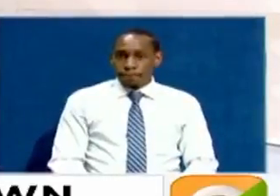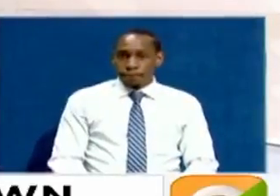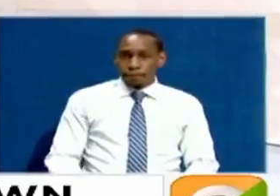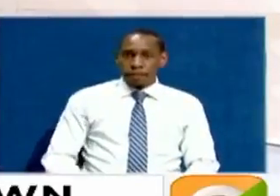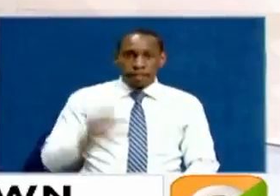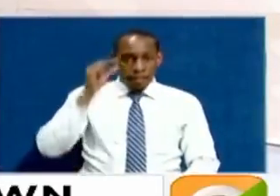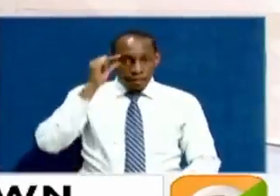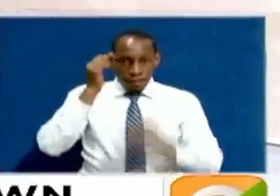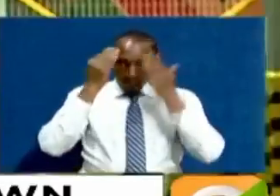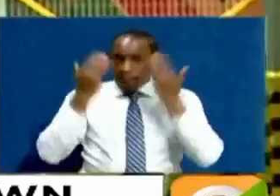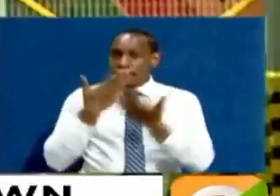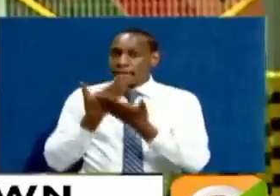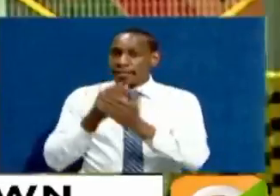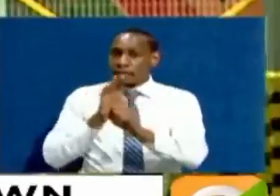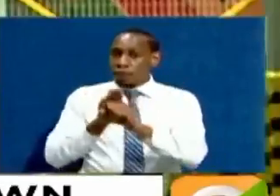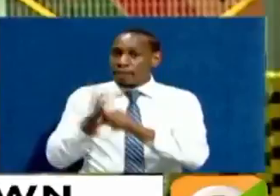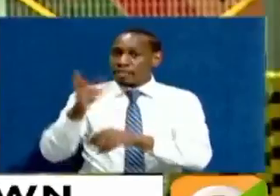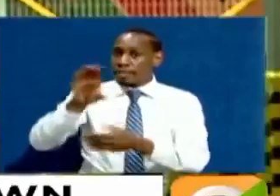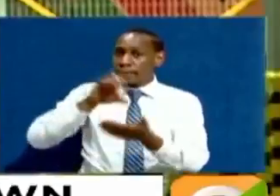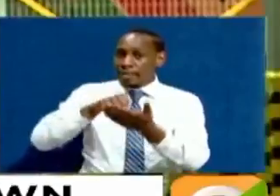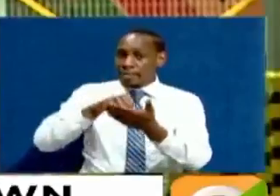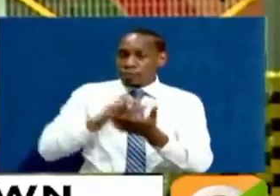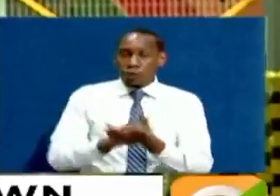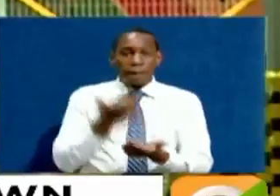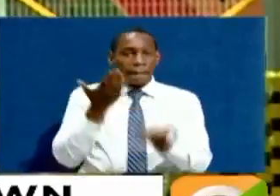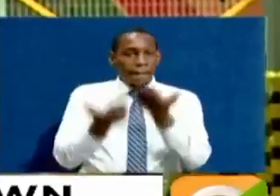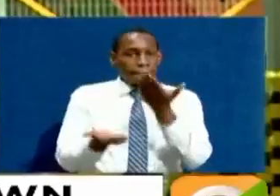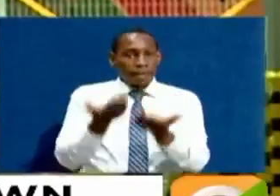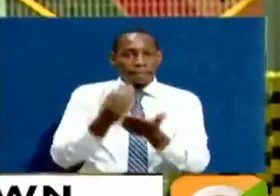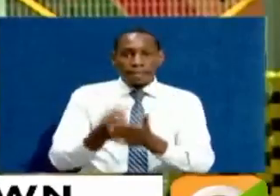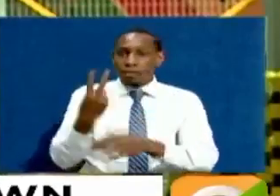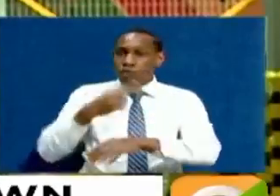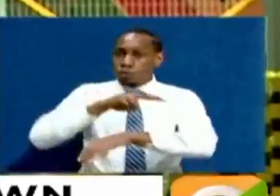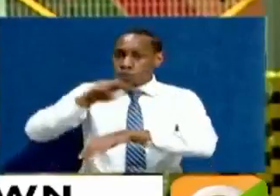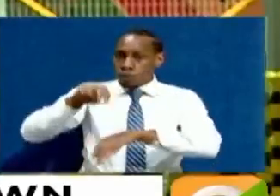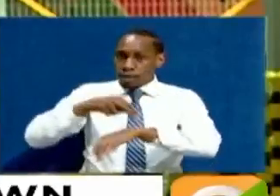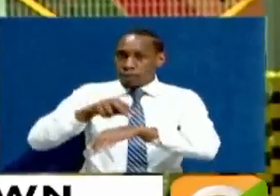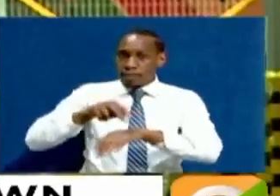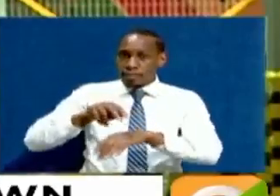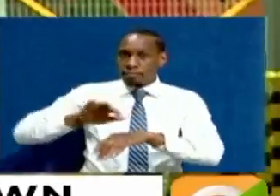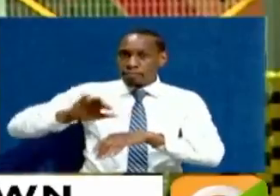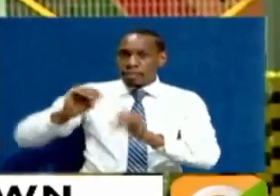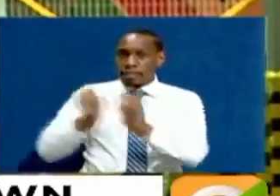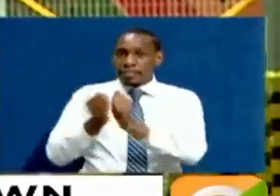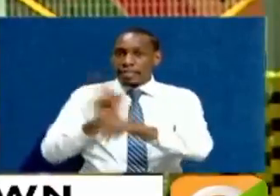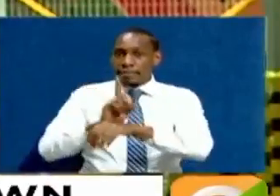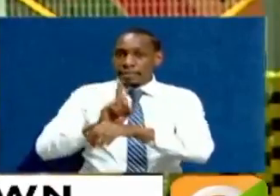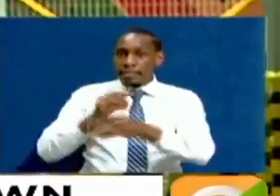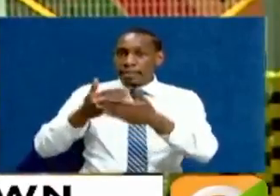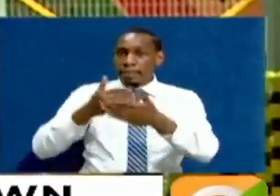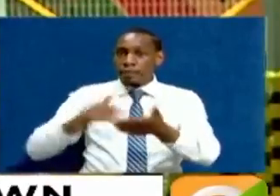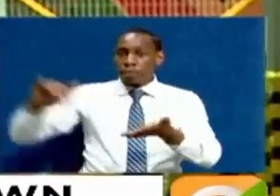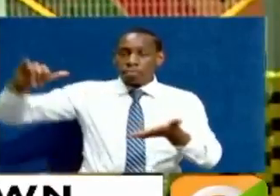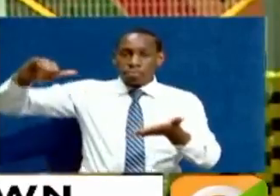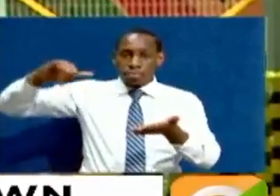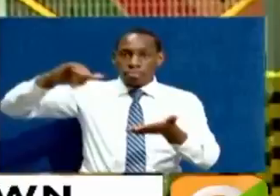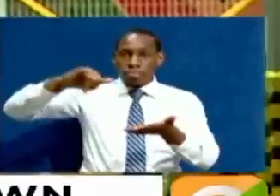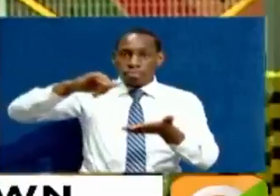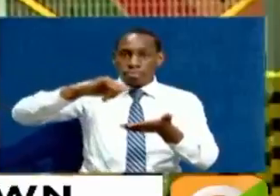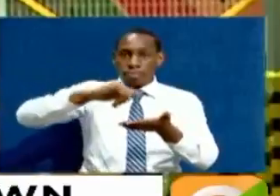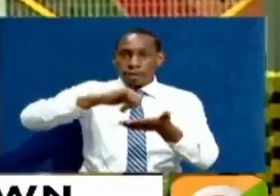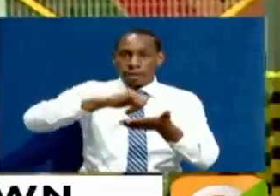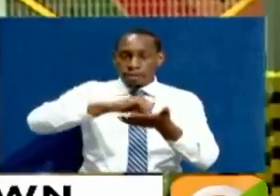Wahiga, thank you very much back in studio. Now, it's probably about 2 hours and 10 minutes before this aircraft,